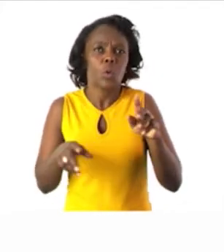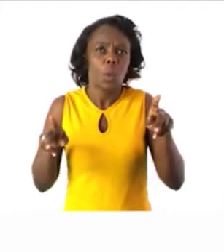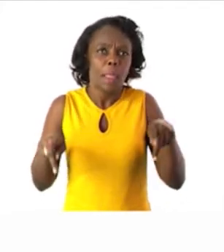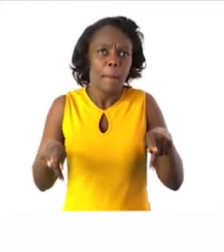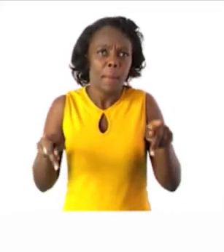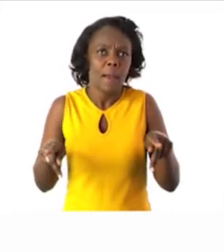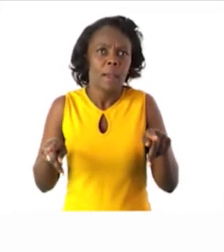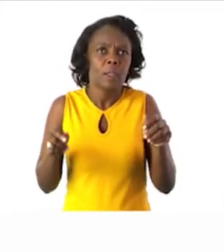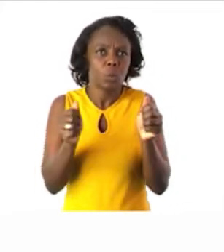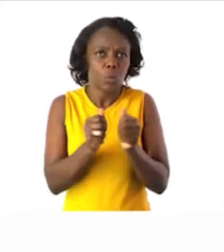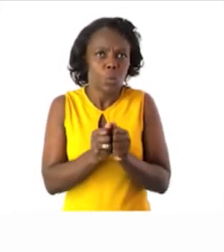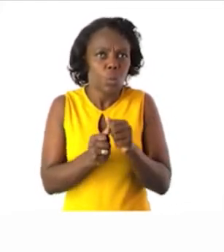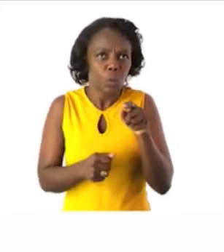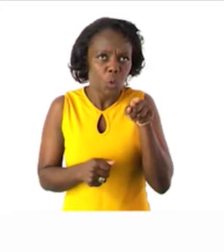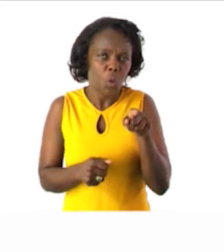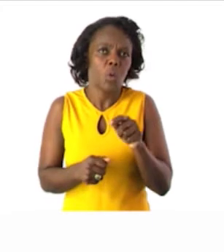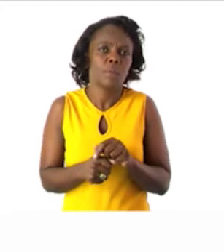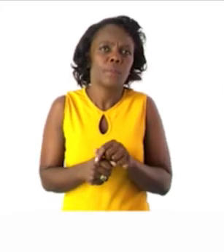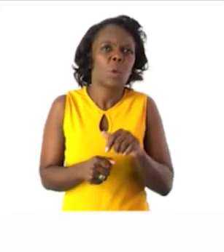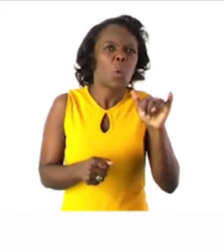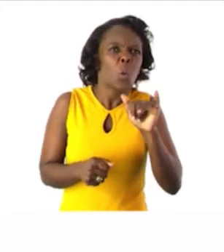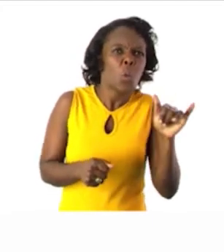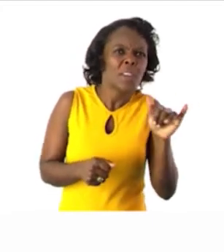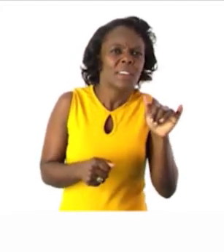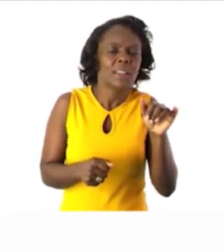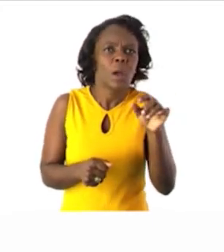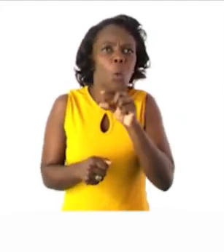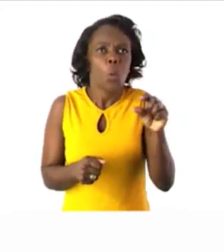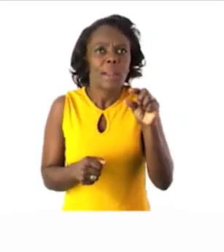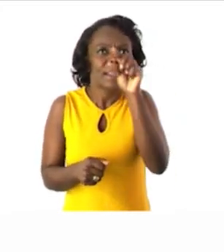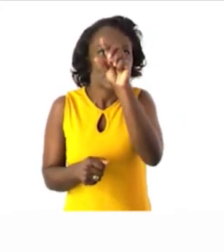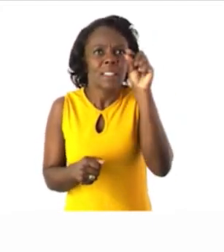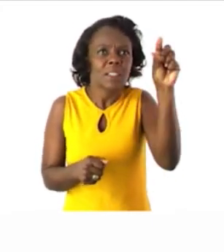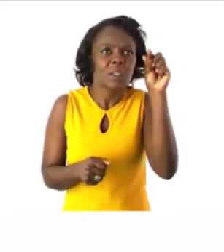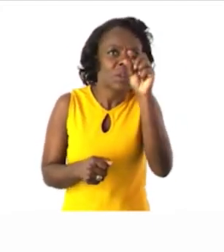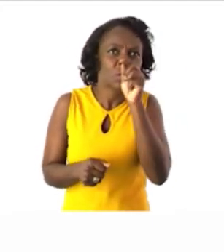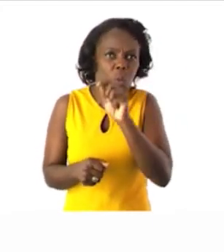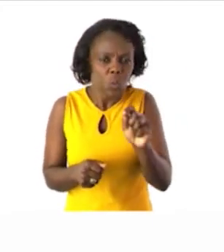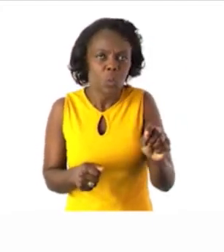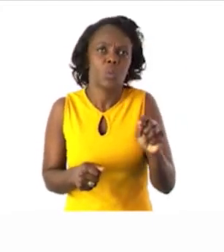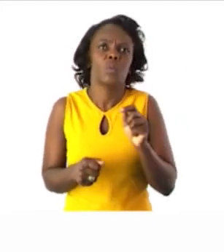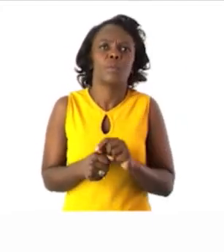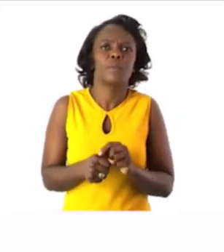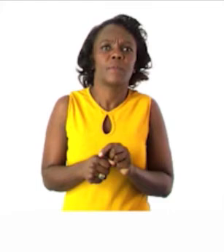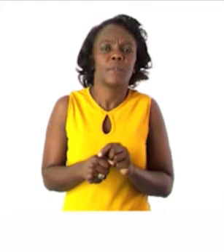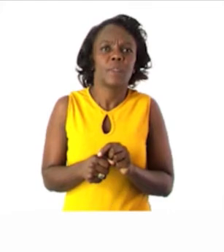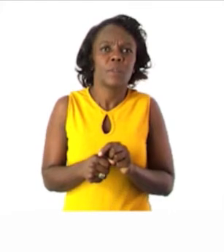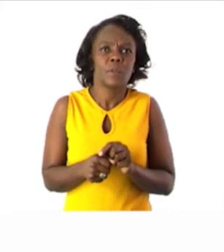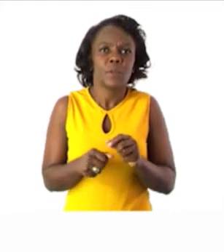Which word would best fit there when you think of those words which are there? And do the next one as well.